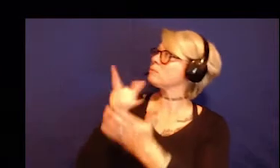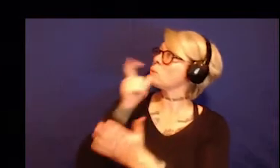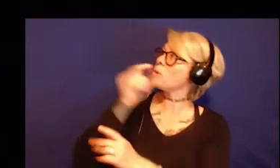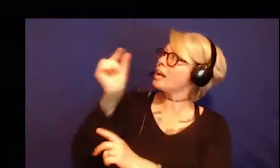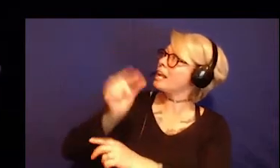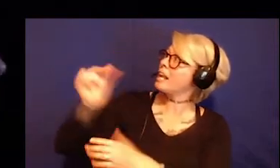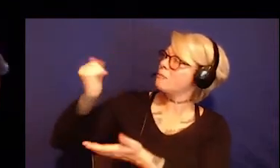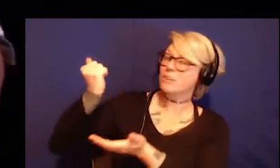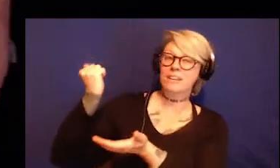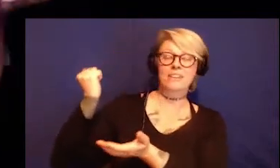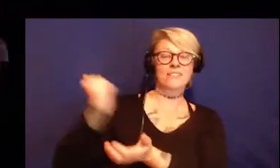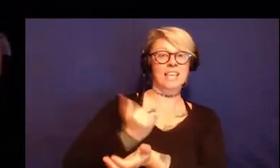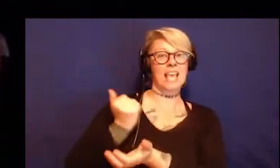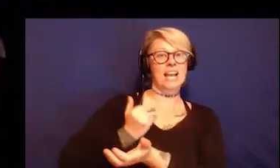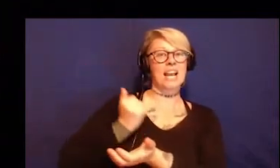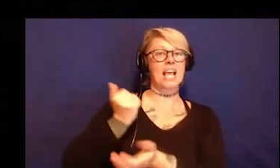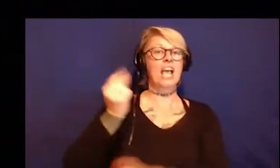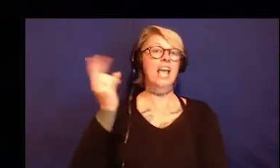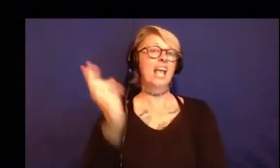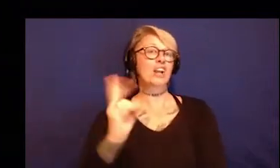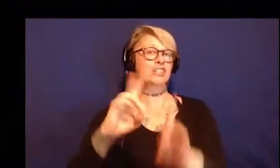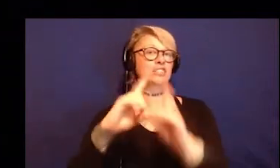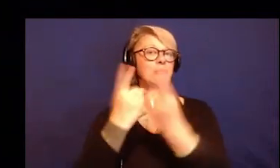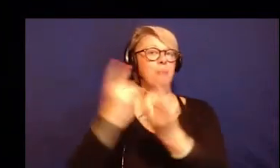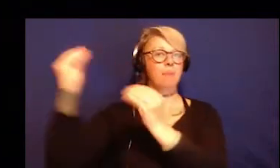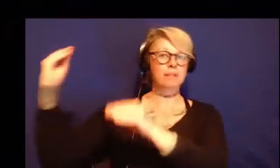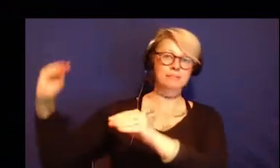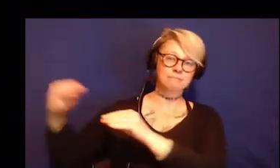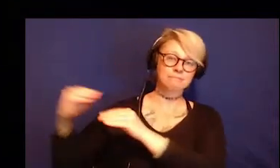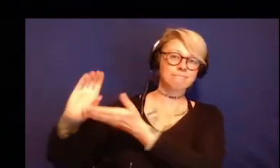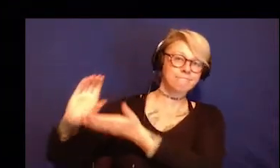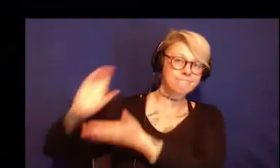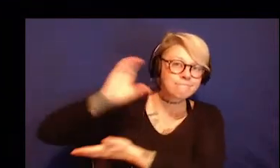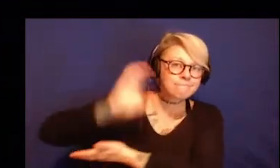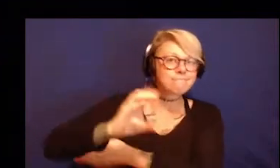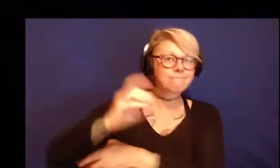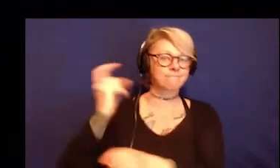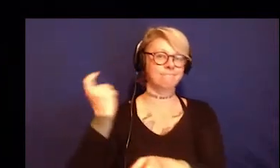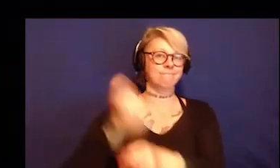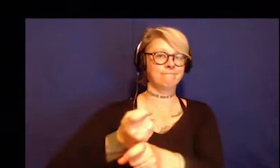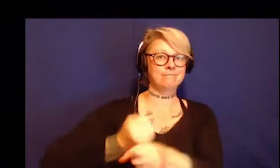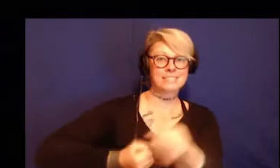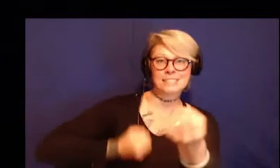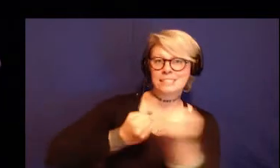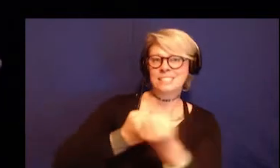Canadian Heritage, who's been with us since the beginning.